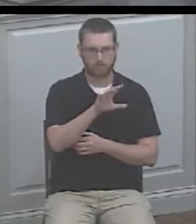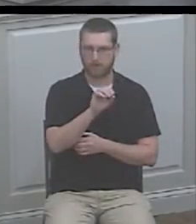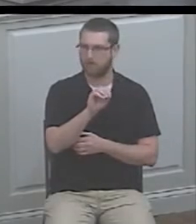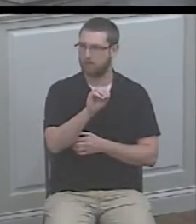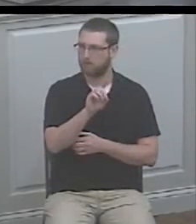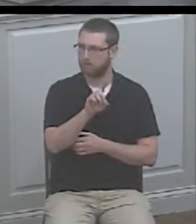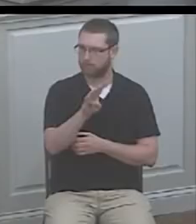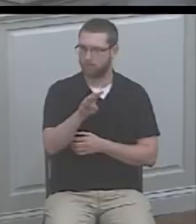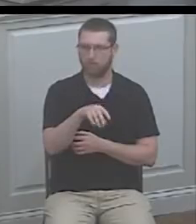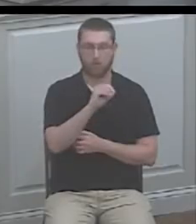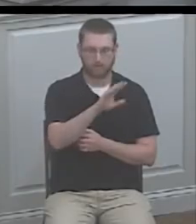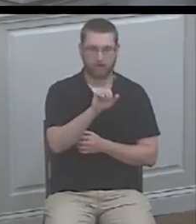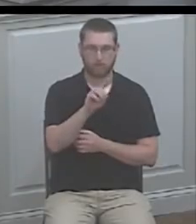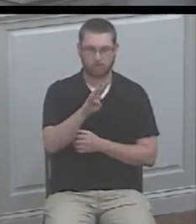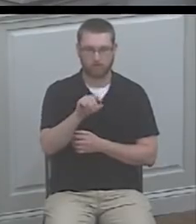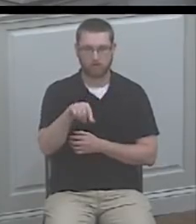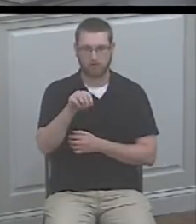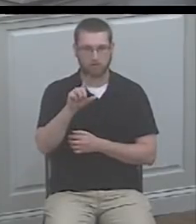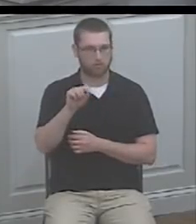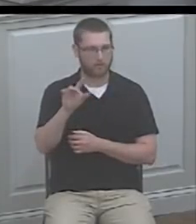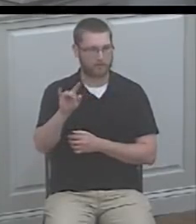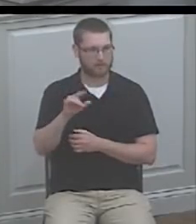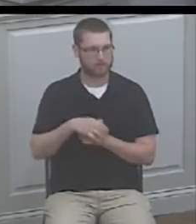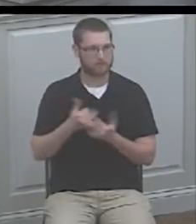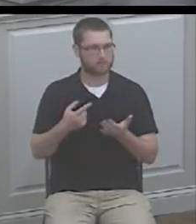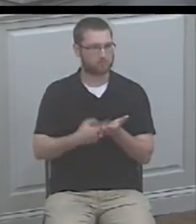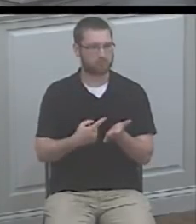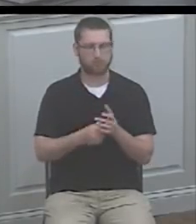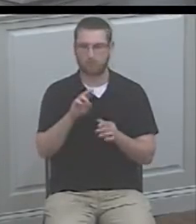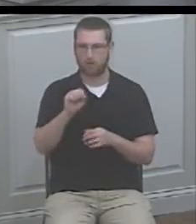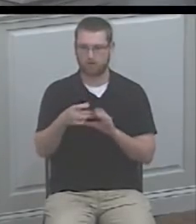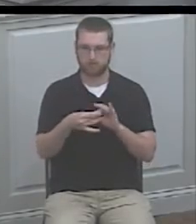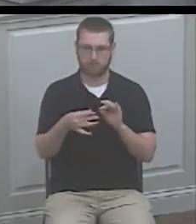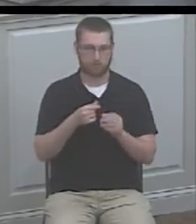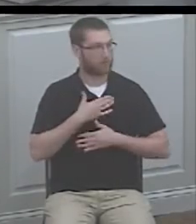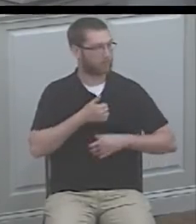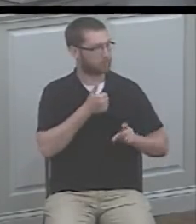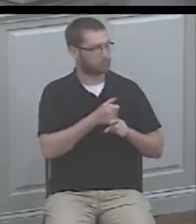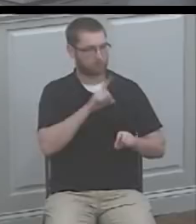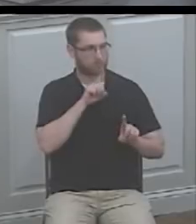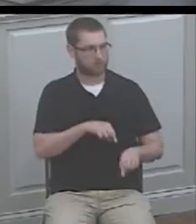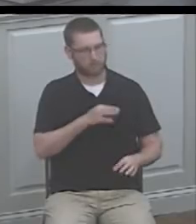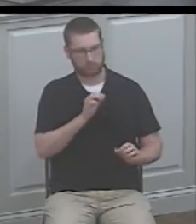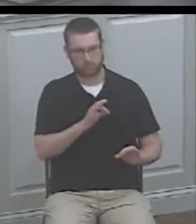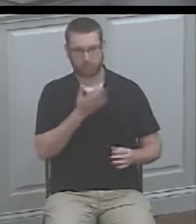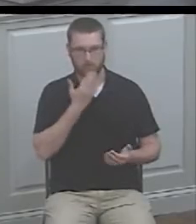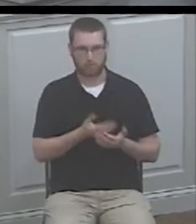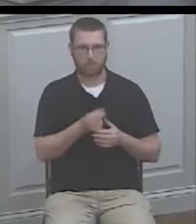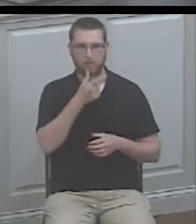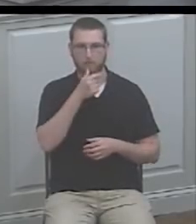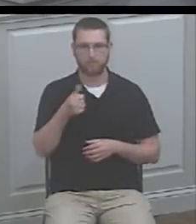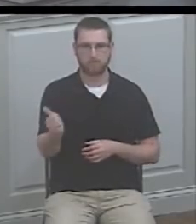05-14-01-2018. Second. We have a motion and a second. Discussion? Well, I want to make a comment. I appreciate you responding to those folks that